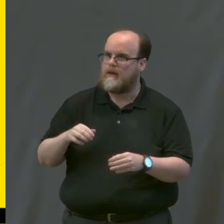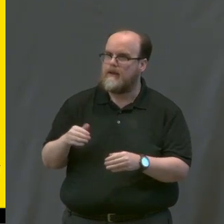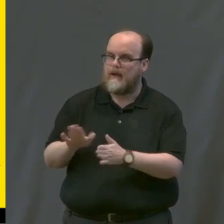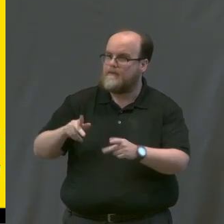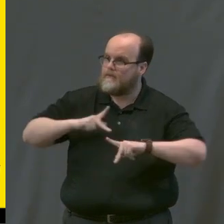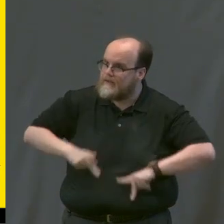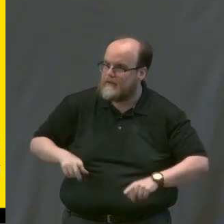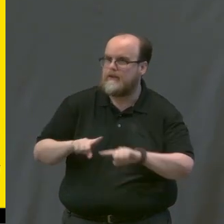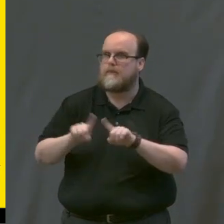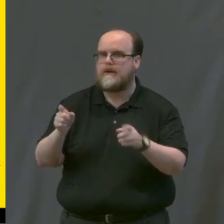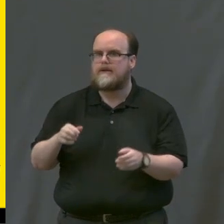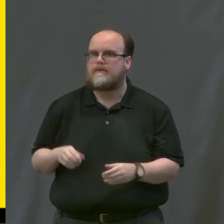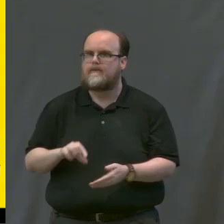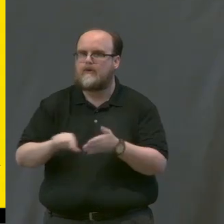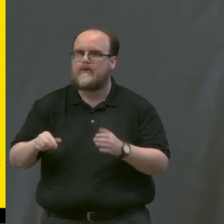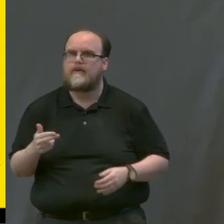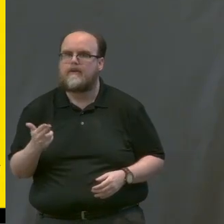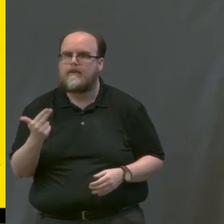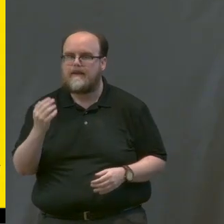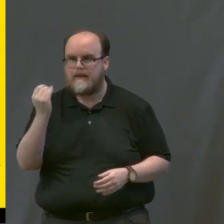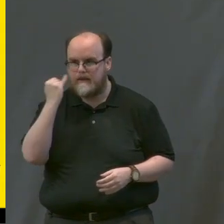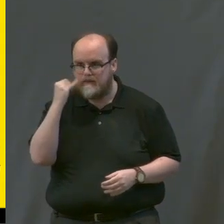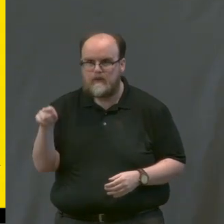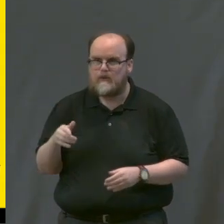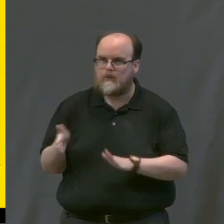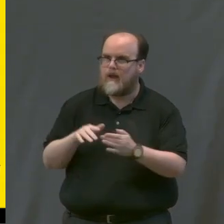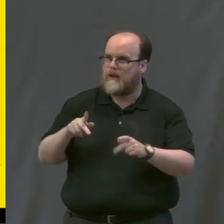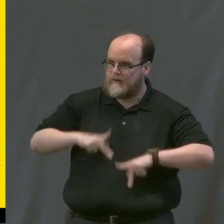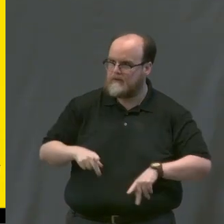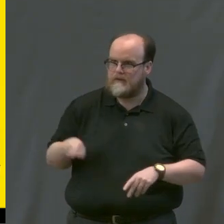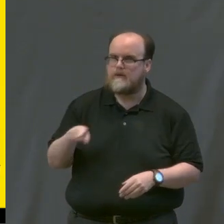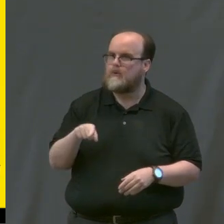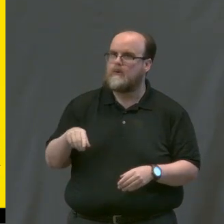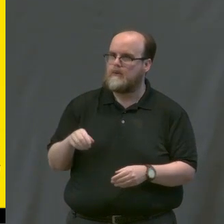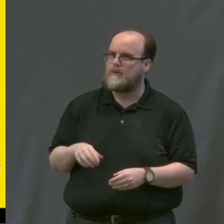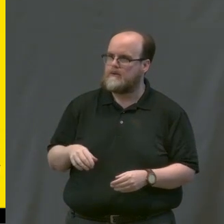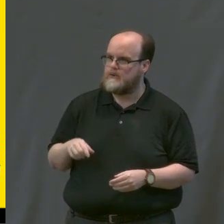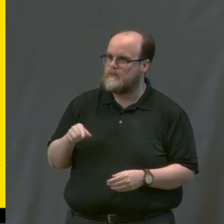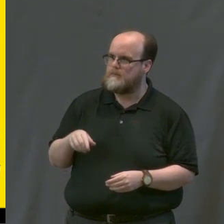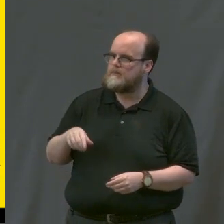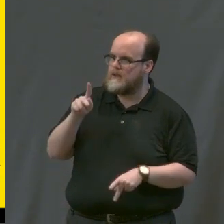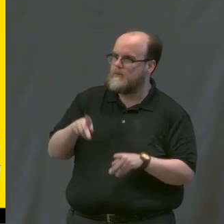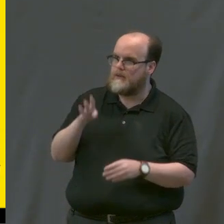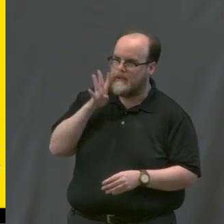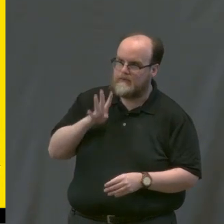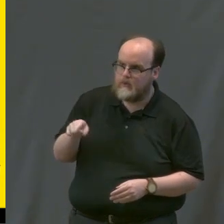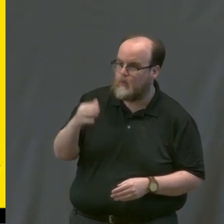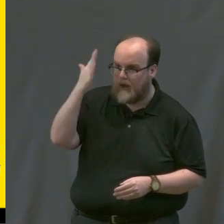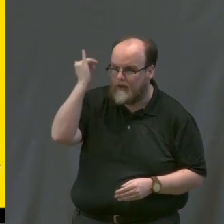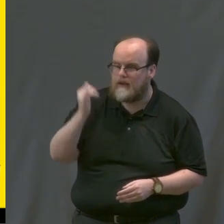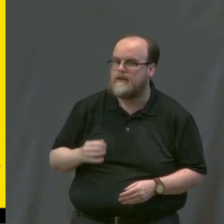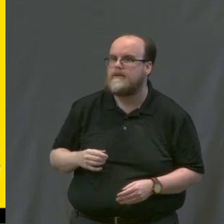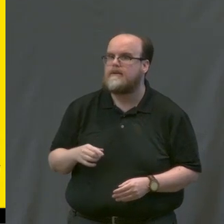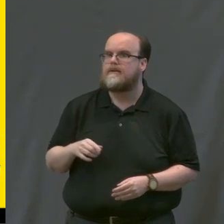saying in verse 13, even if you die physically, you are to be envied of all people. Why?